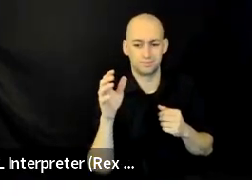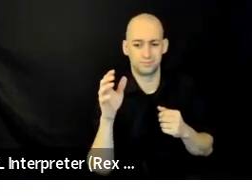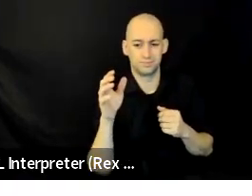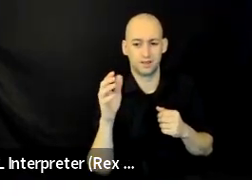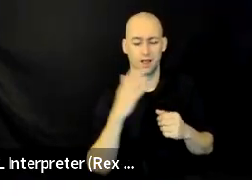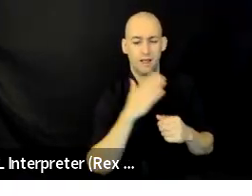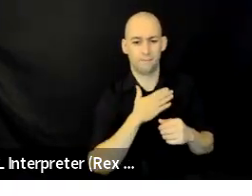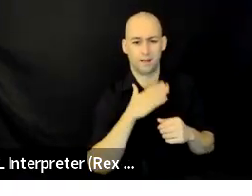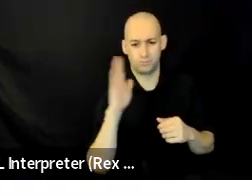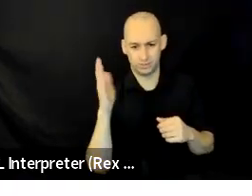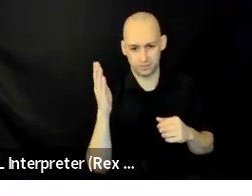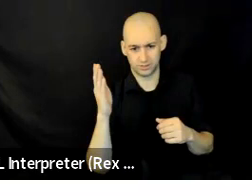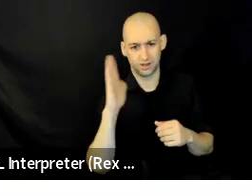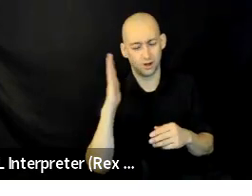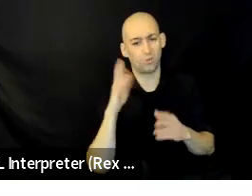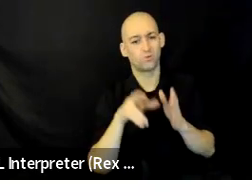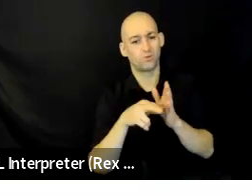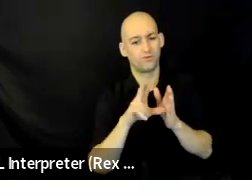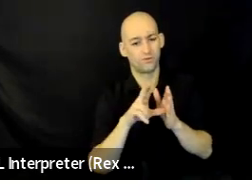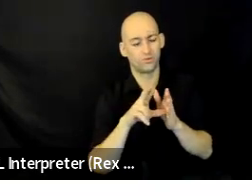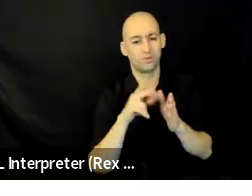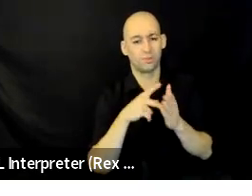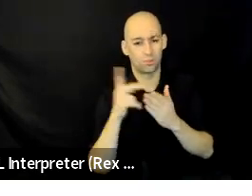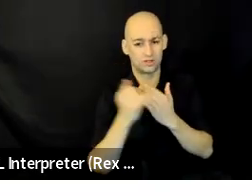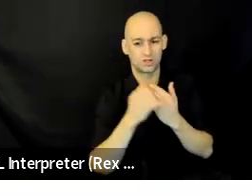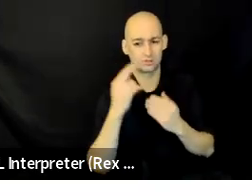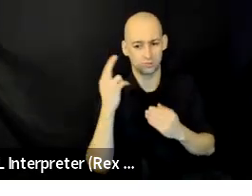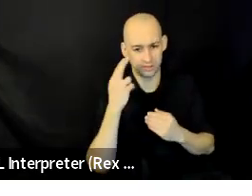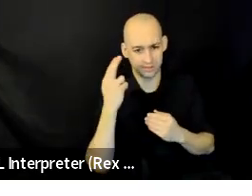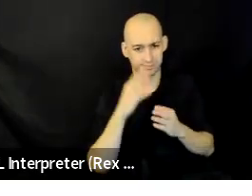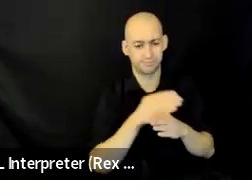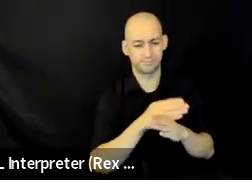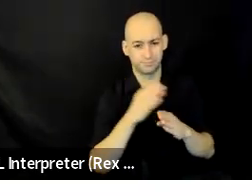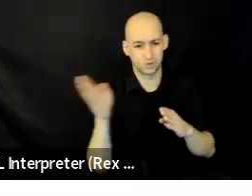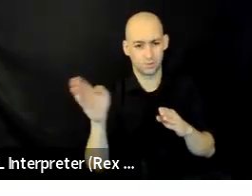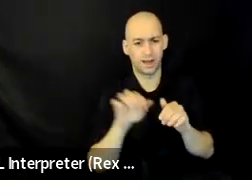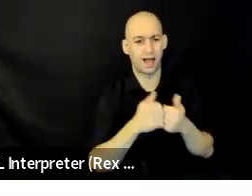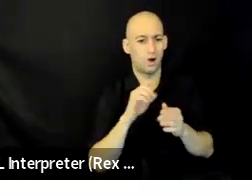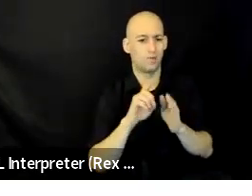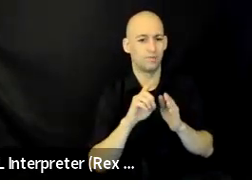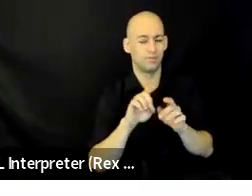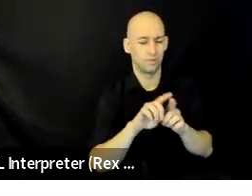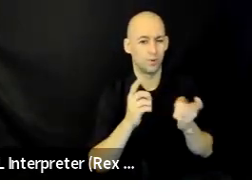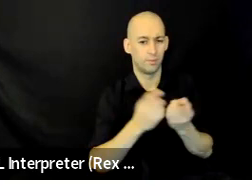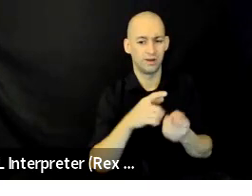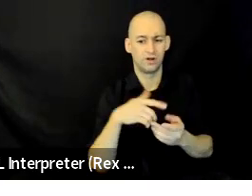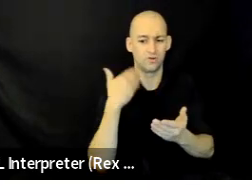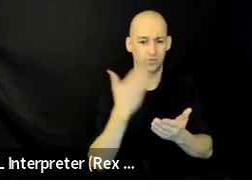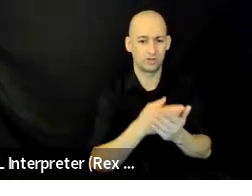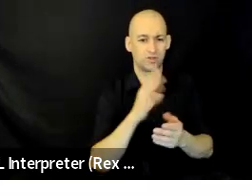In my presentation, I will go over the project purpose and scope, how the department meets the 4 statutory